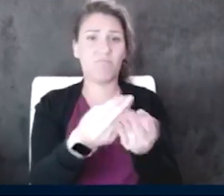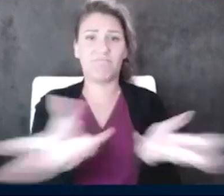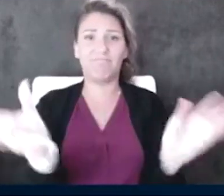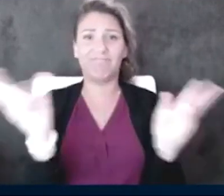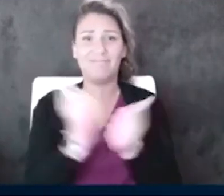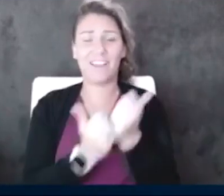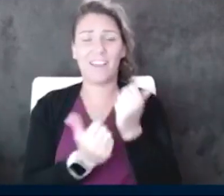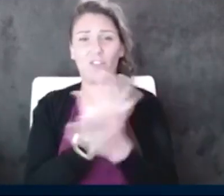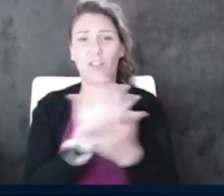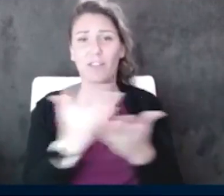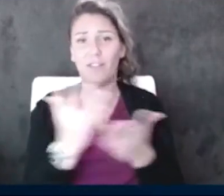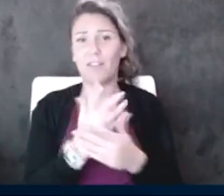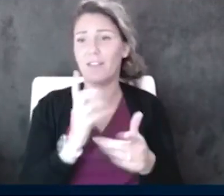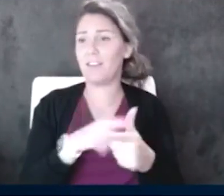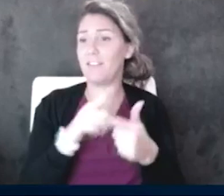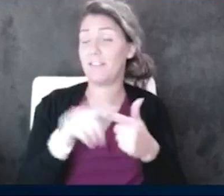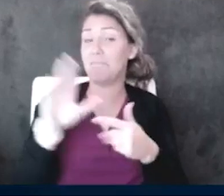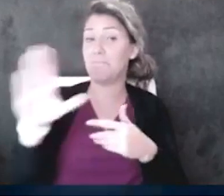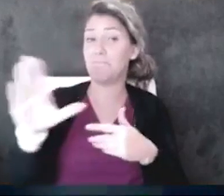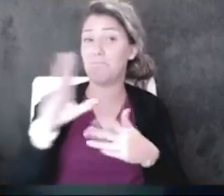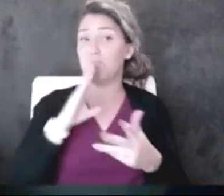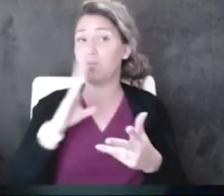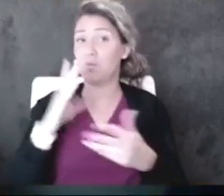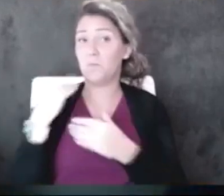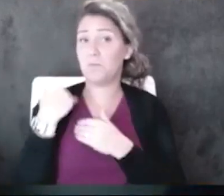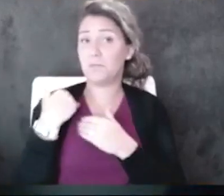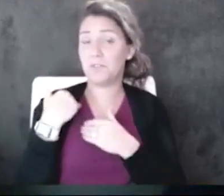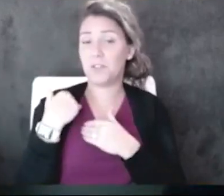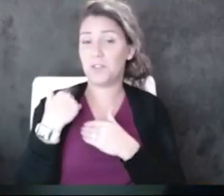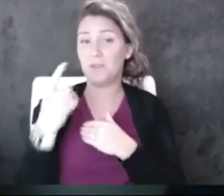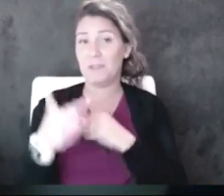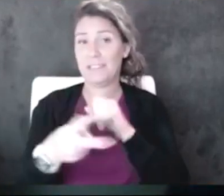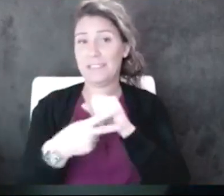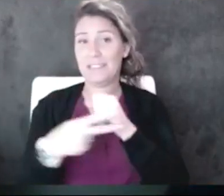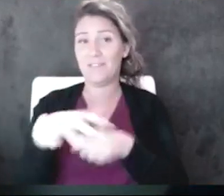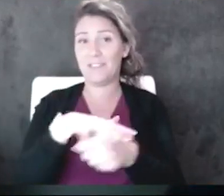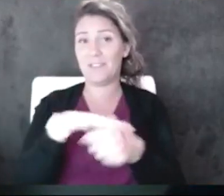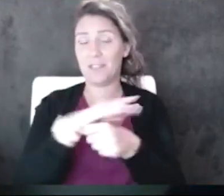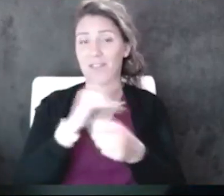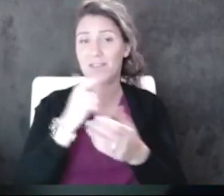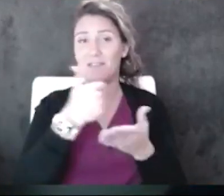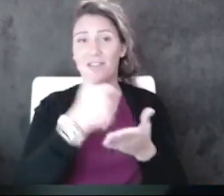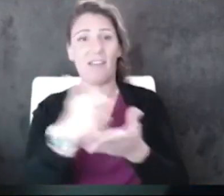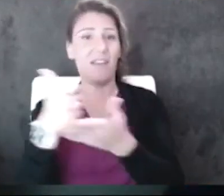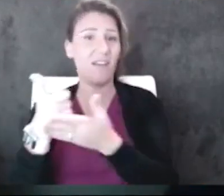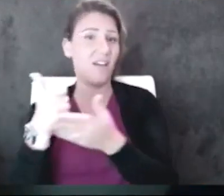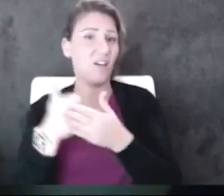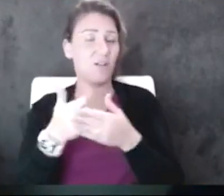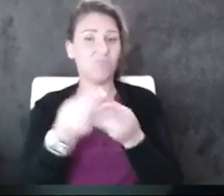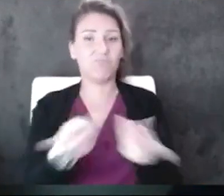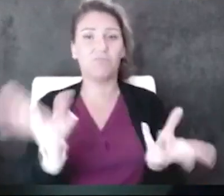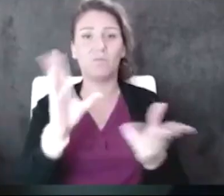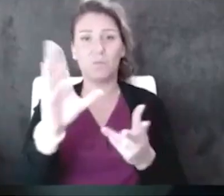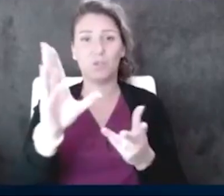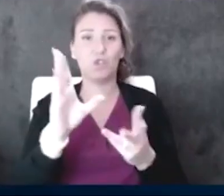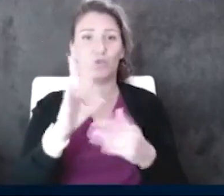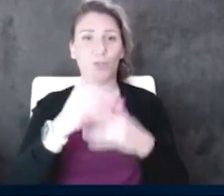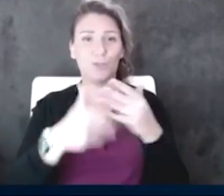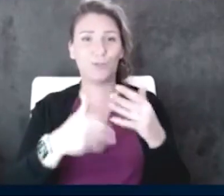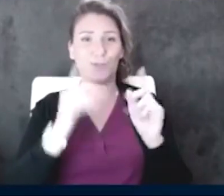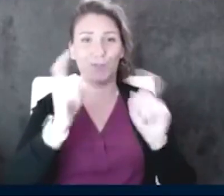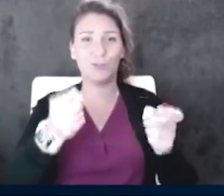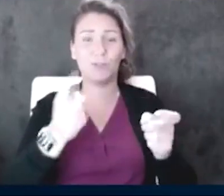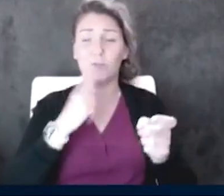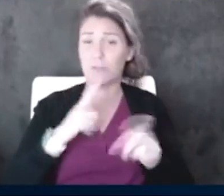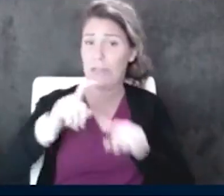your end, you just book that space for us and help spread the word to your donor base. And Chelsea, do they just call that number that was